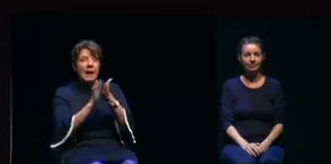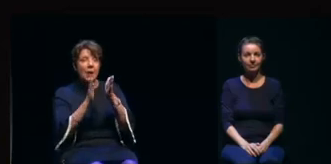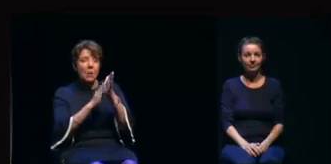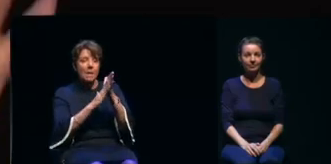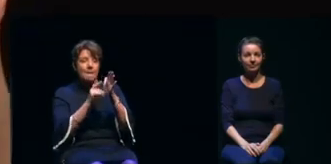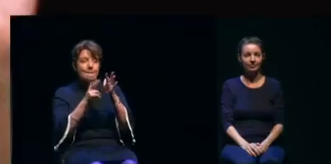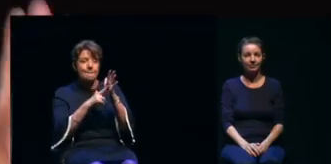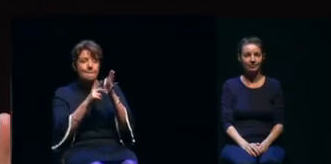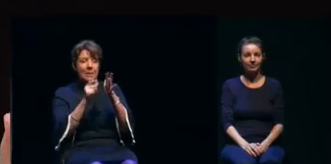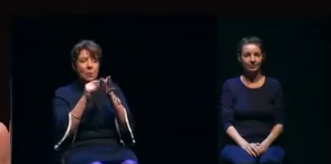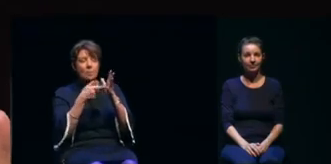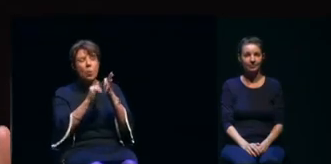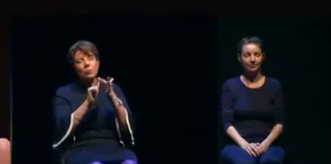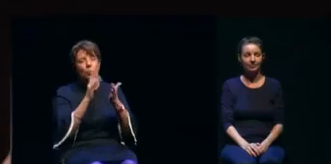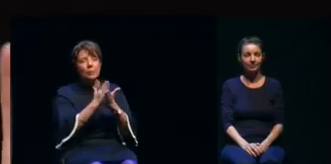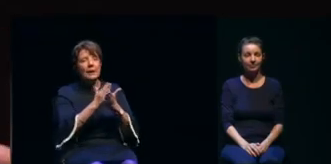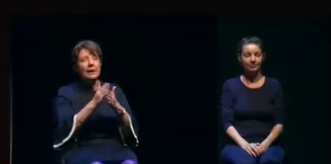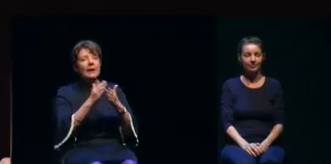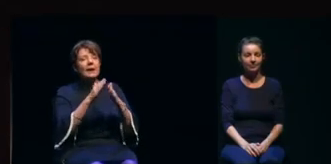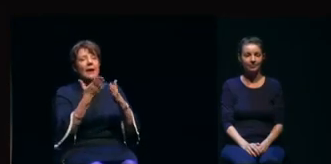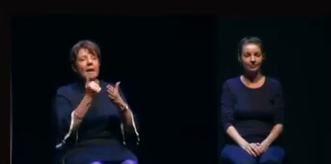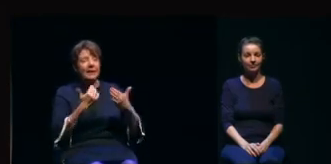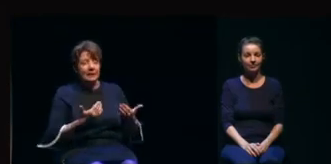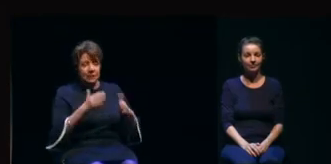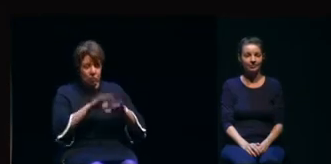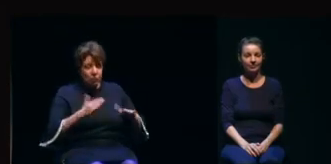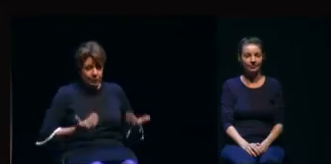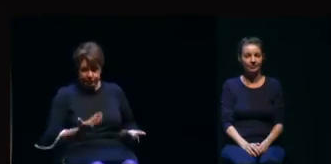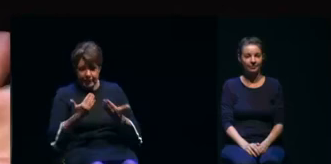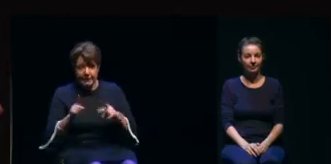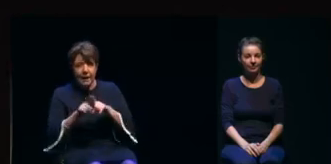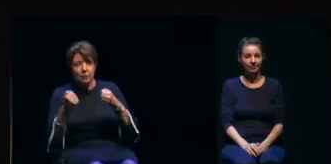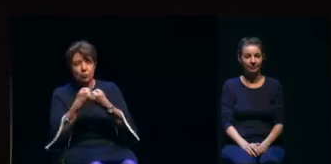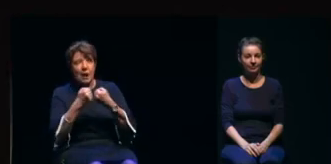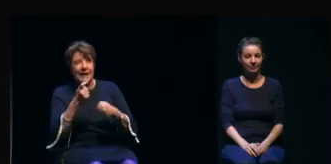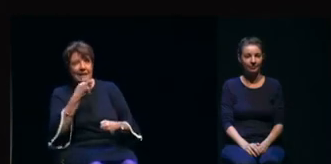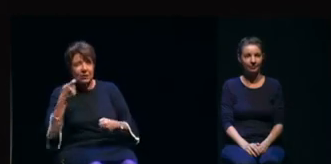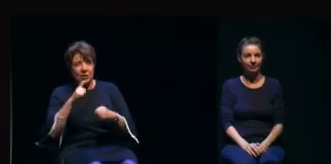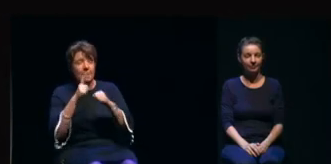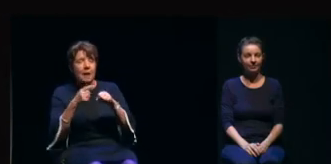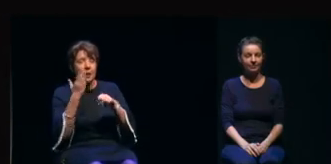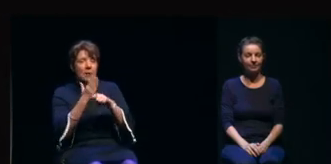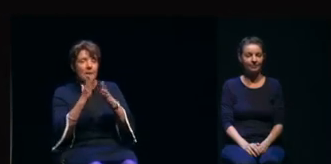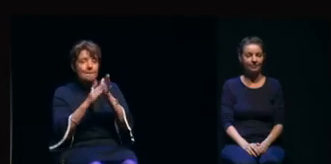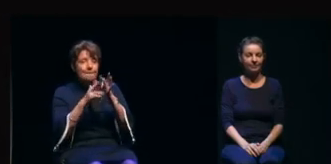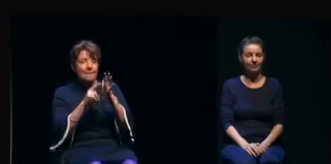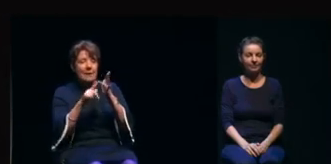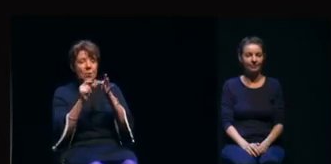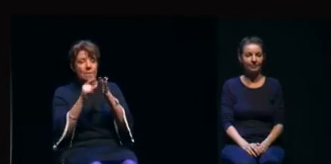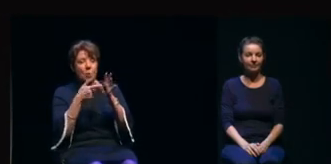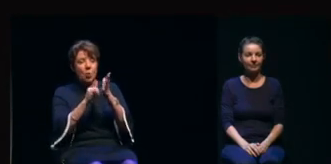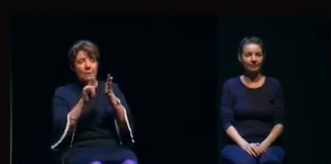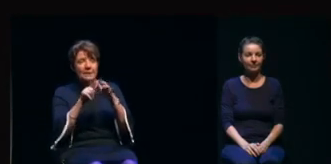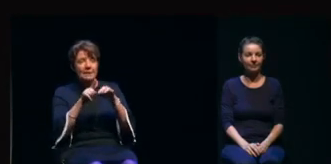menopause... Well, having children is like an addiction, like drug addiction, but menopause is basically coming off the